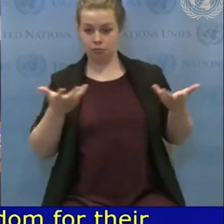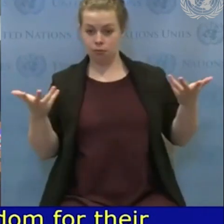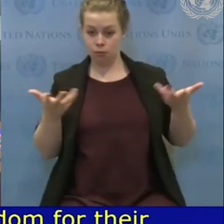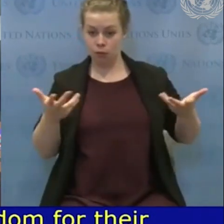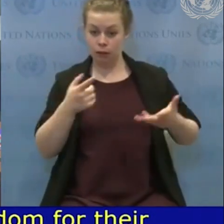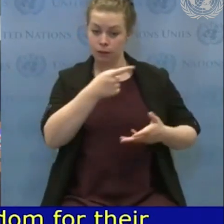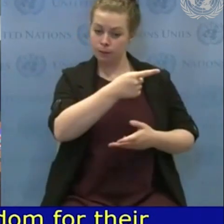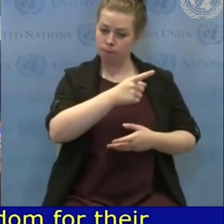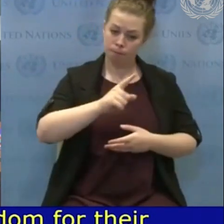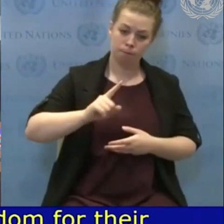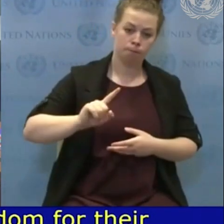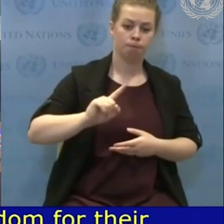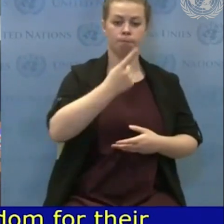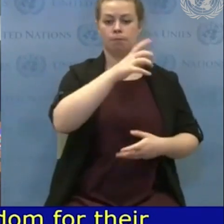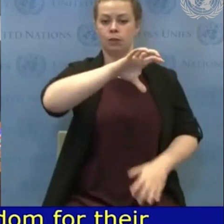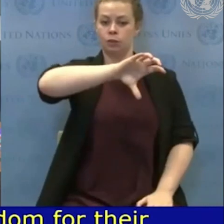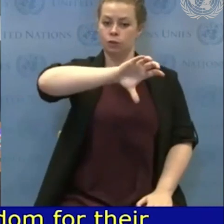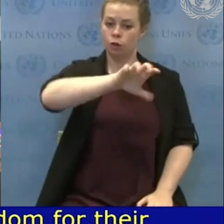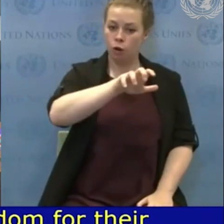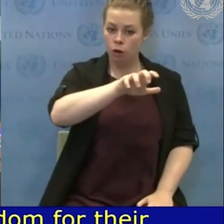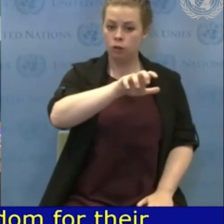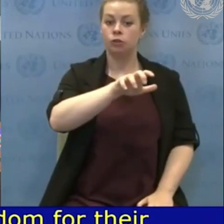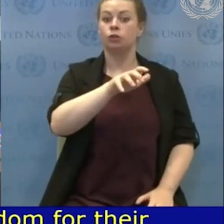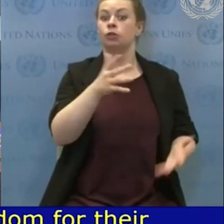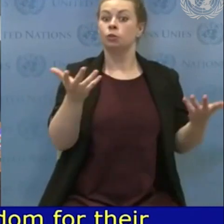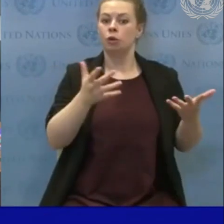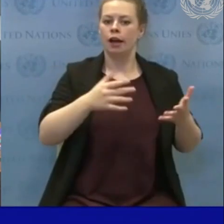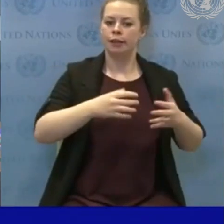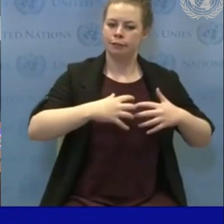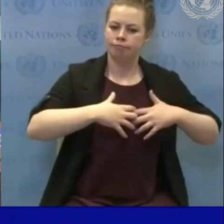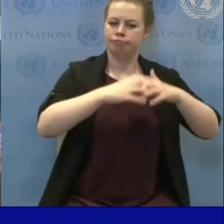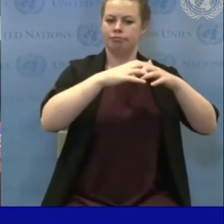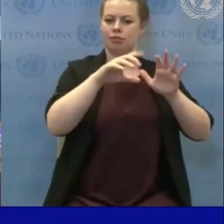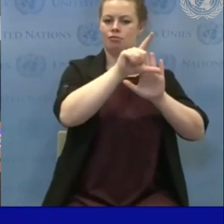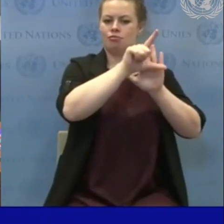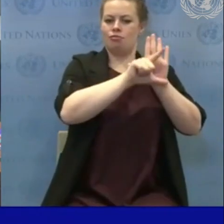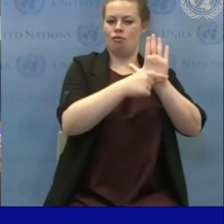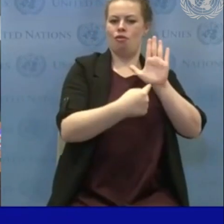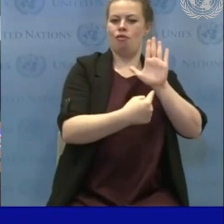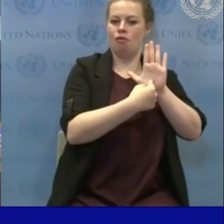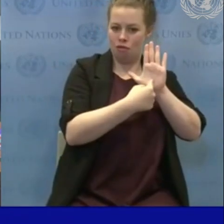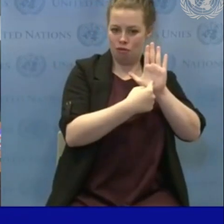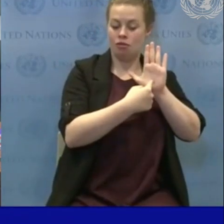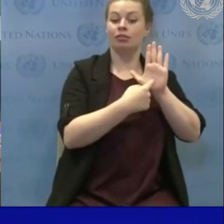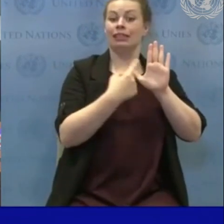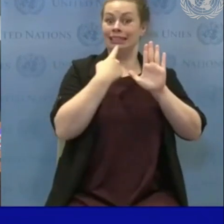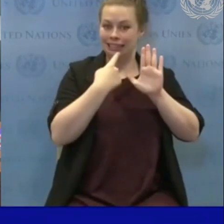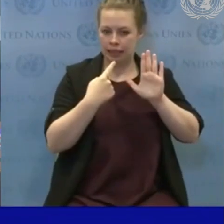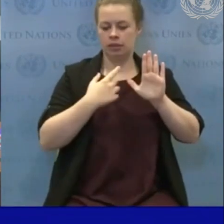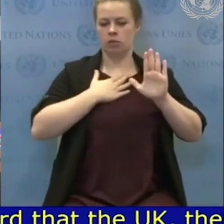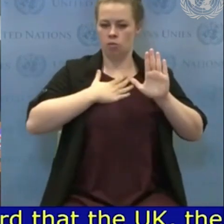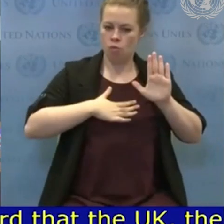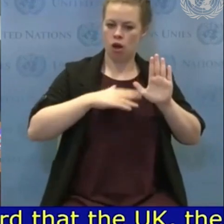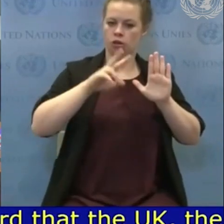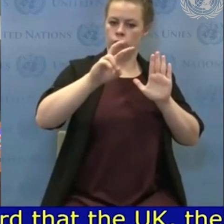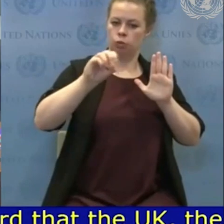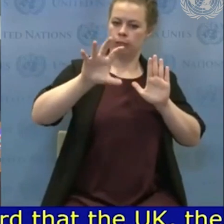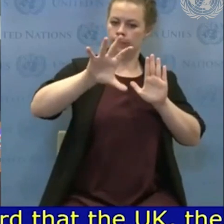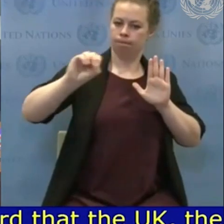new law to reduce emission to net zero by 2050, and you have a youth